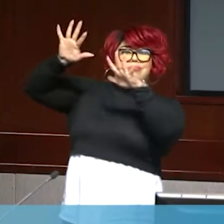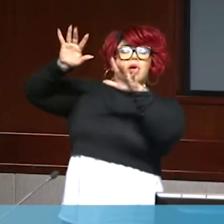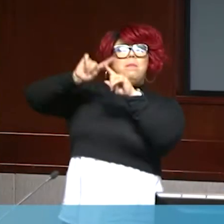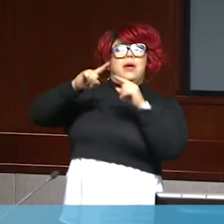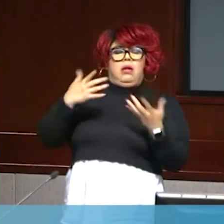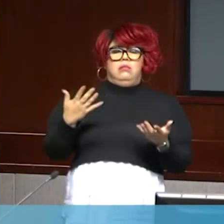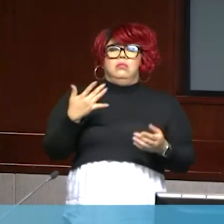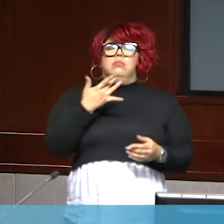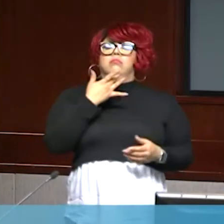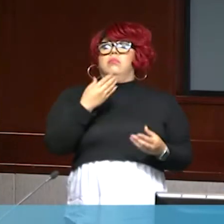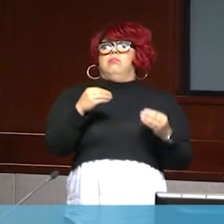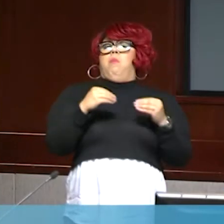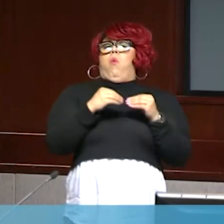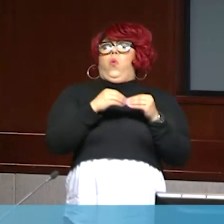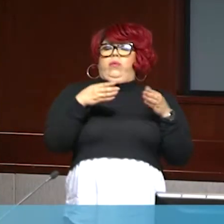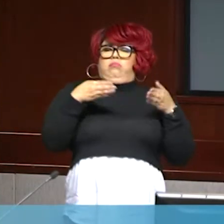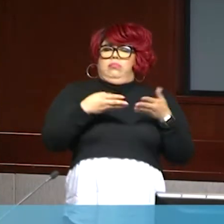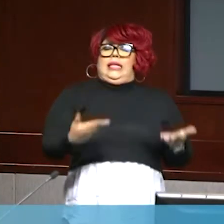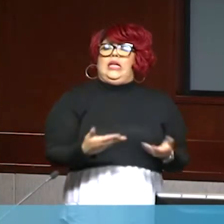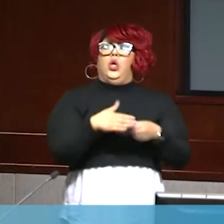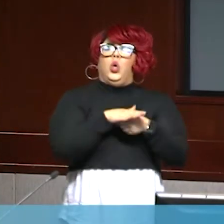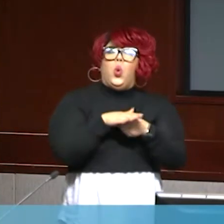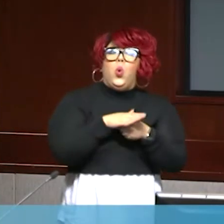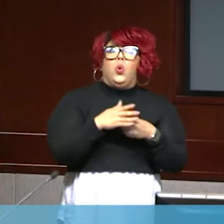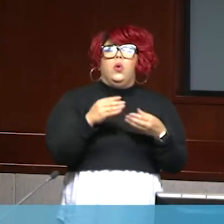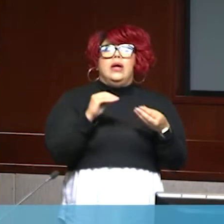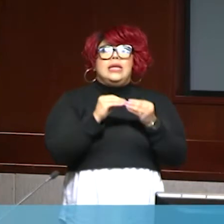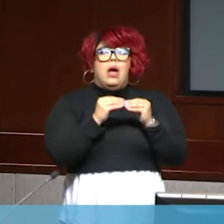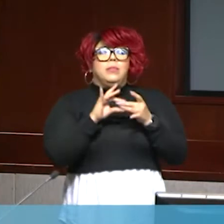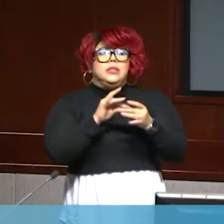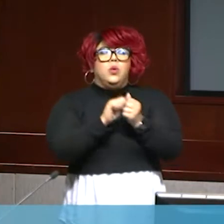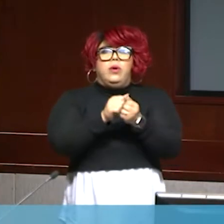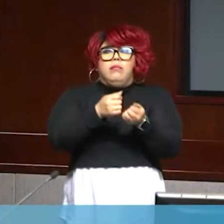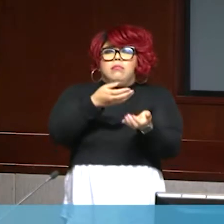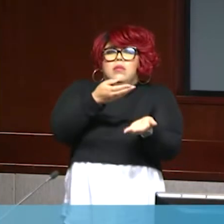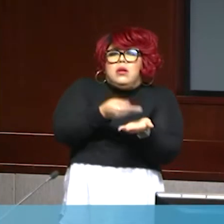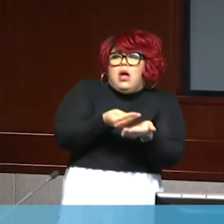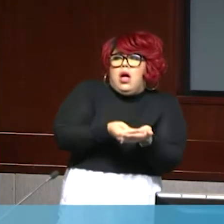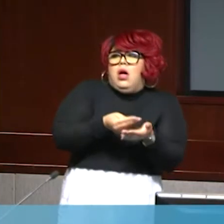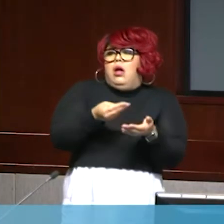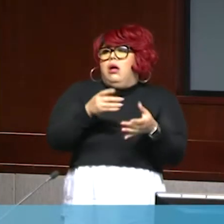locally? Is there anything you can share locally that you've heard about the economy improving?